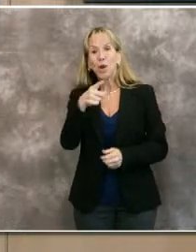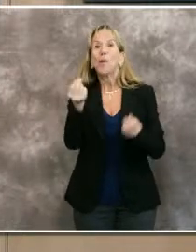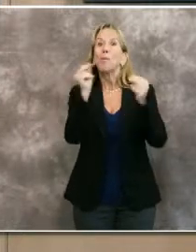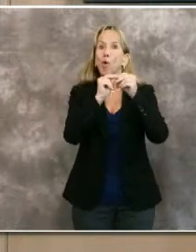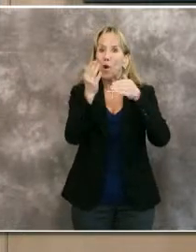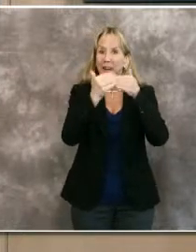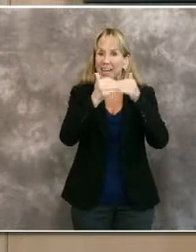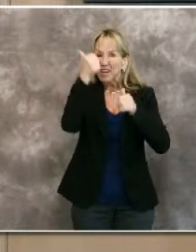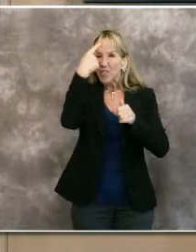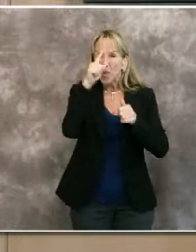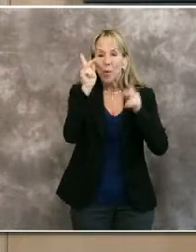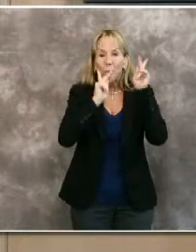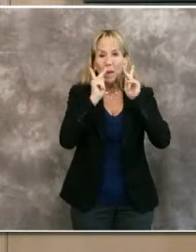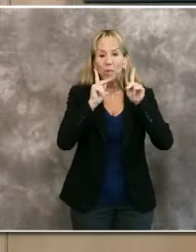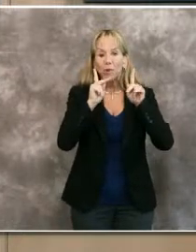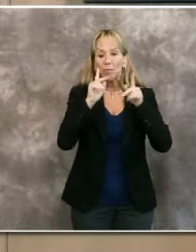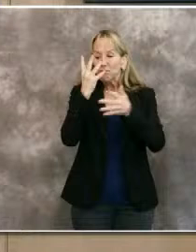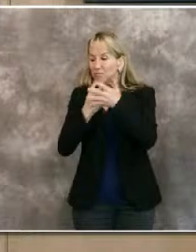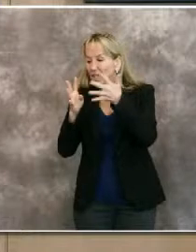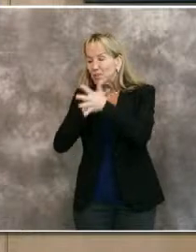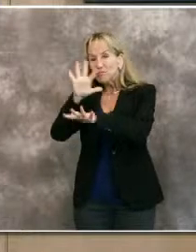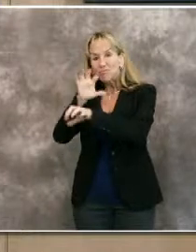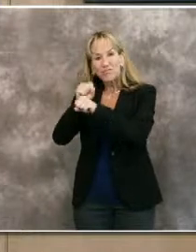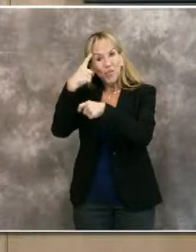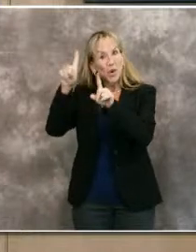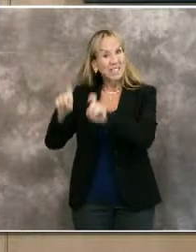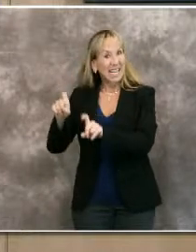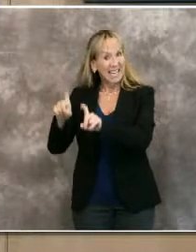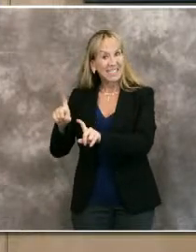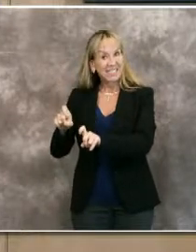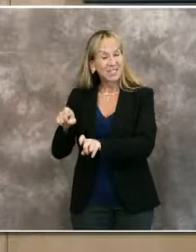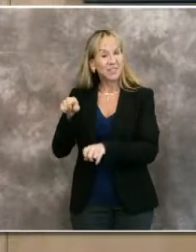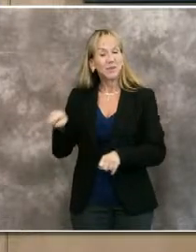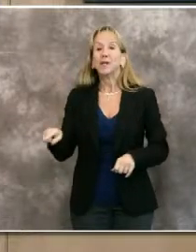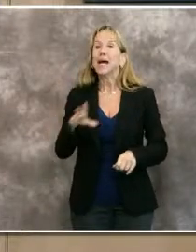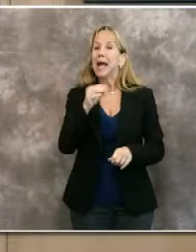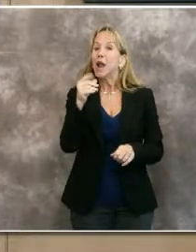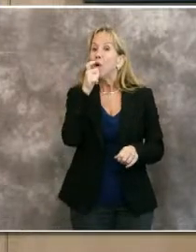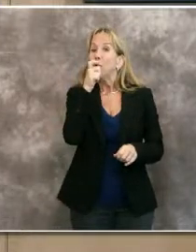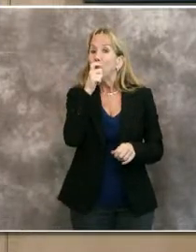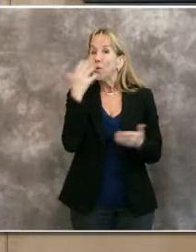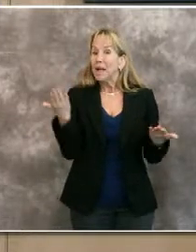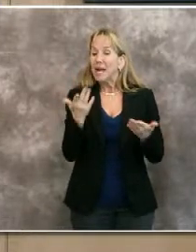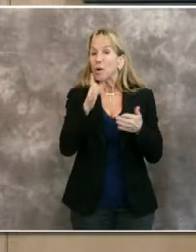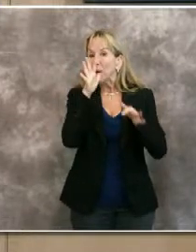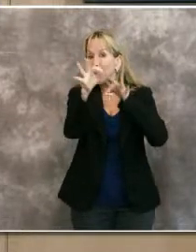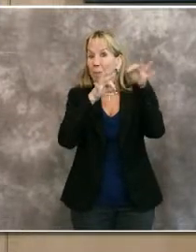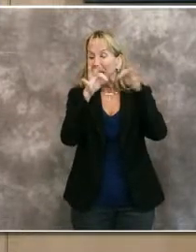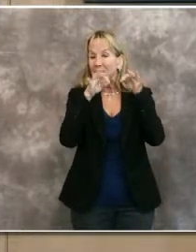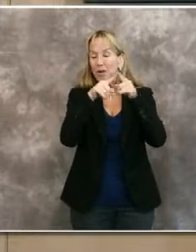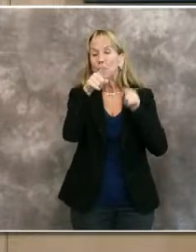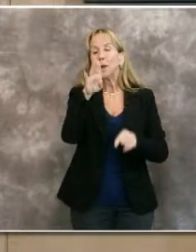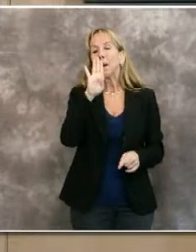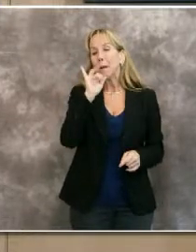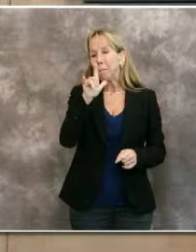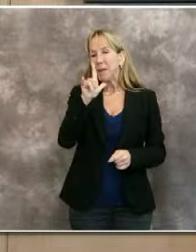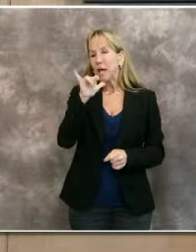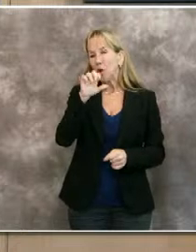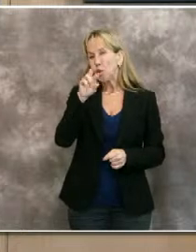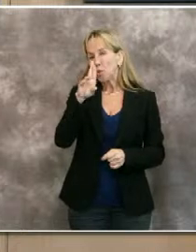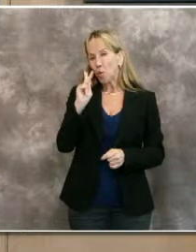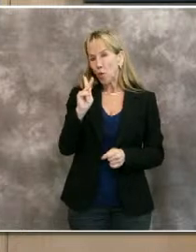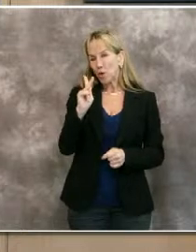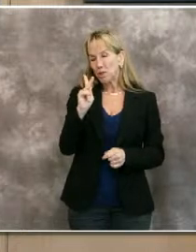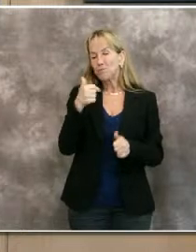schedule appointments for tests. We're pleased to be joined today by Bill York and Meg Storer, both with 211 San